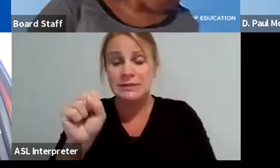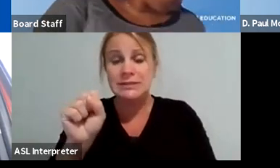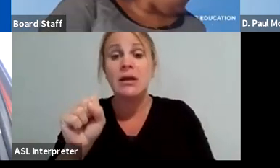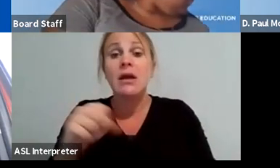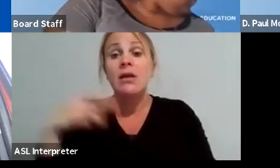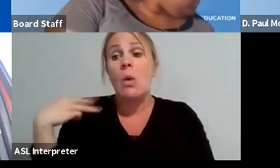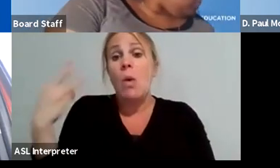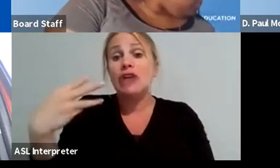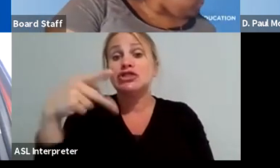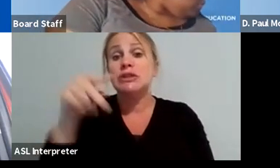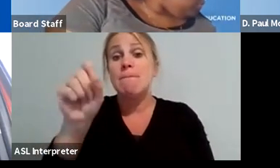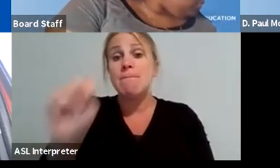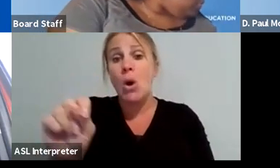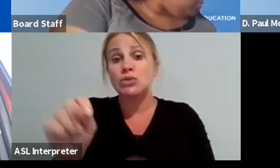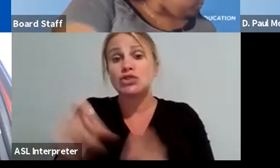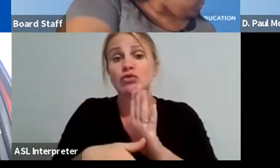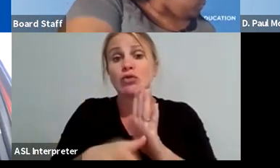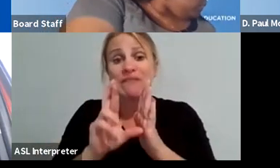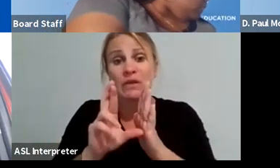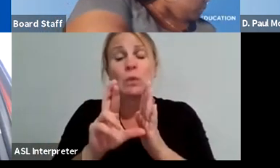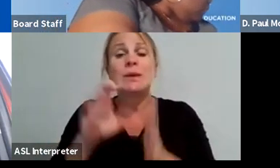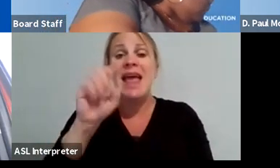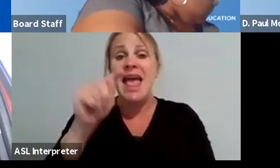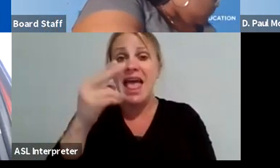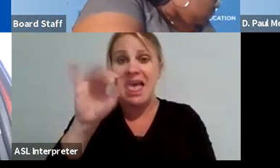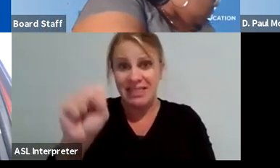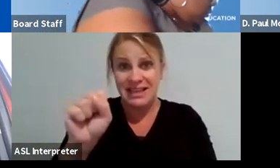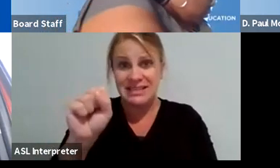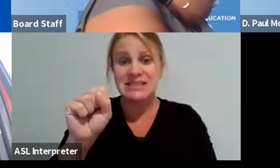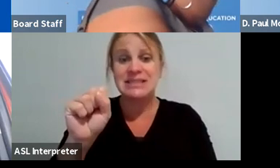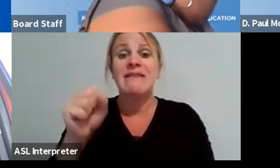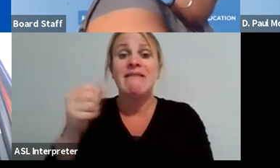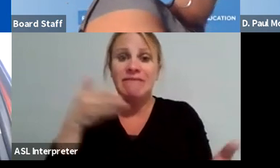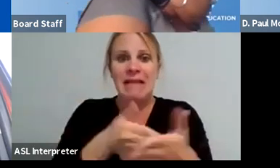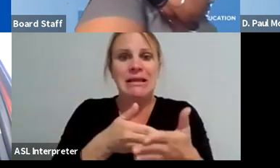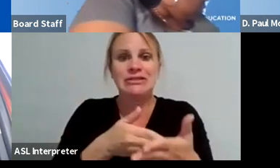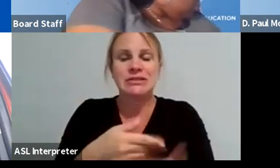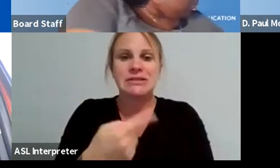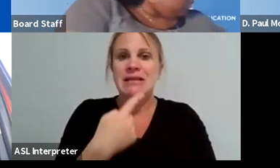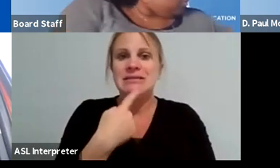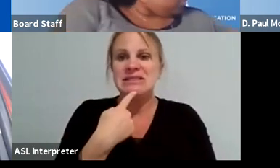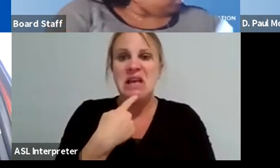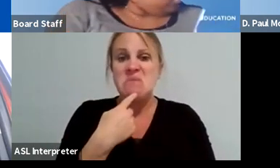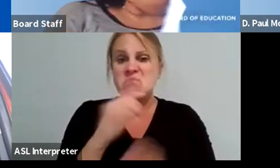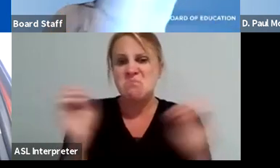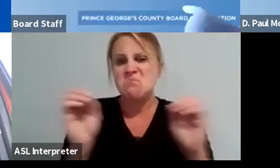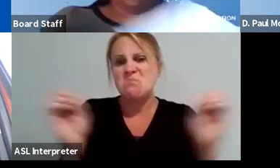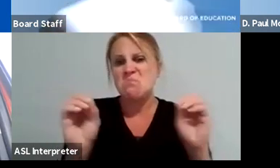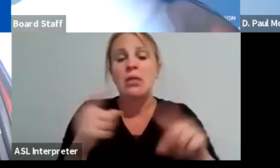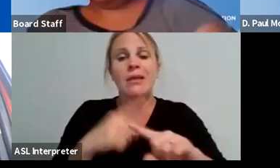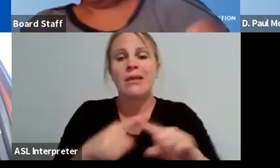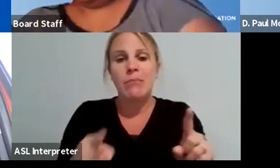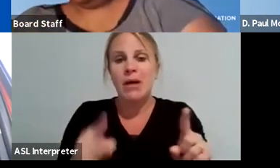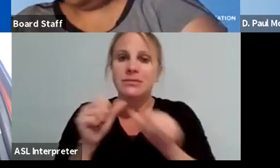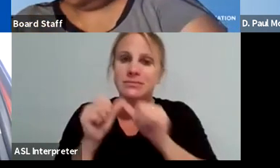Post reviewed the official reports of ethics violations and found them to be without merit. The matter should have been put to rest there, but the story